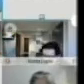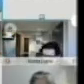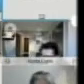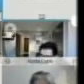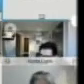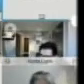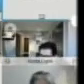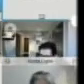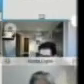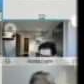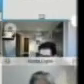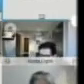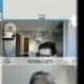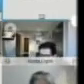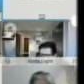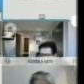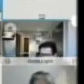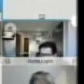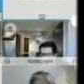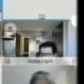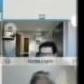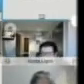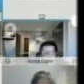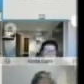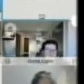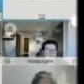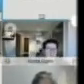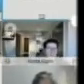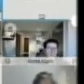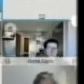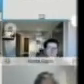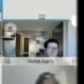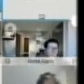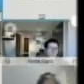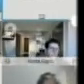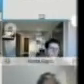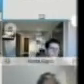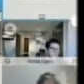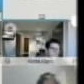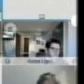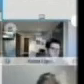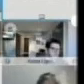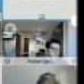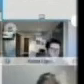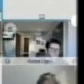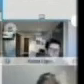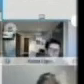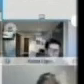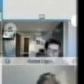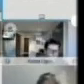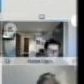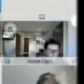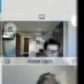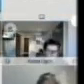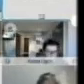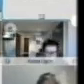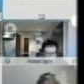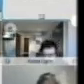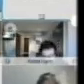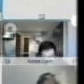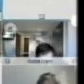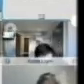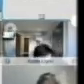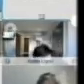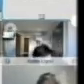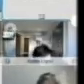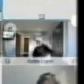still parking on Blue Hill Ave. So I don't think that's an issue. I think that what she's doing is much needed in the community,